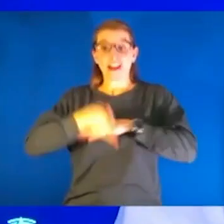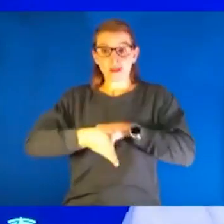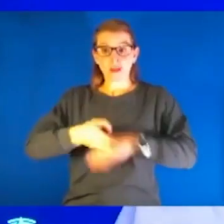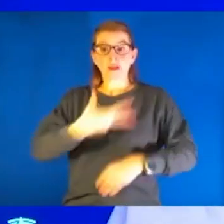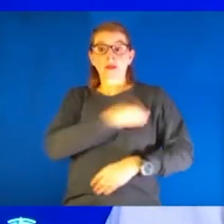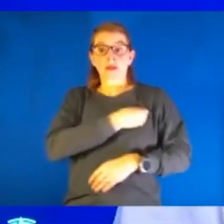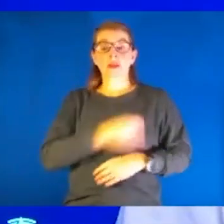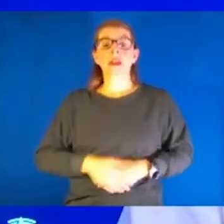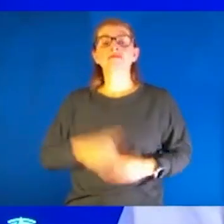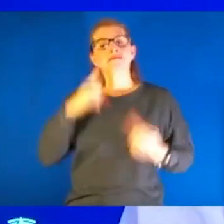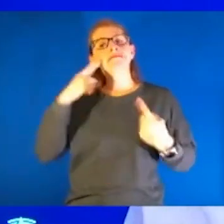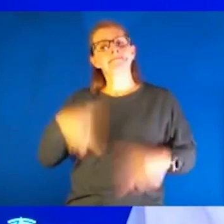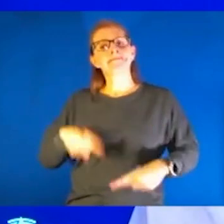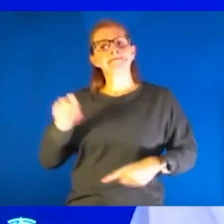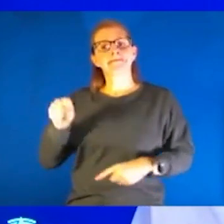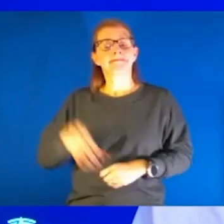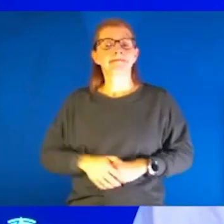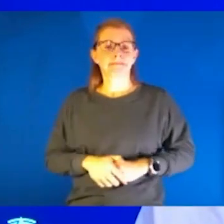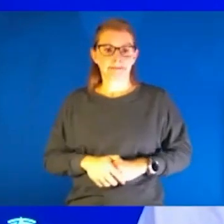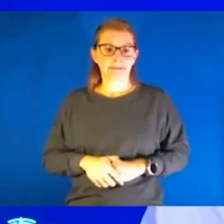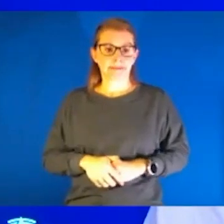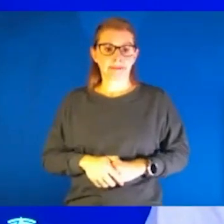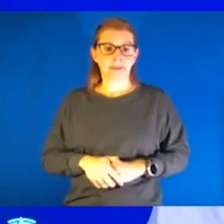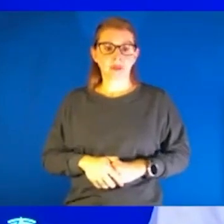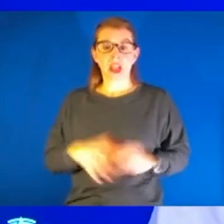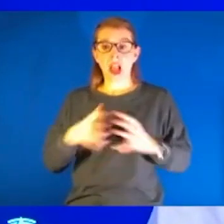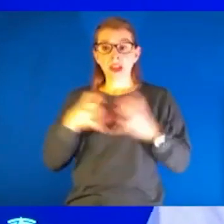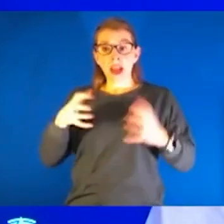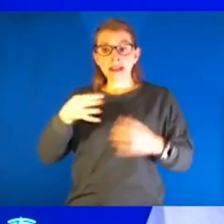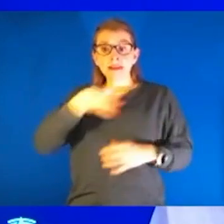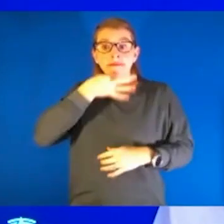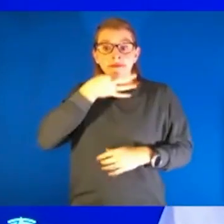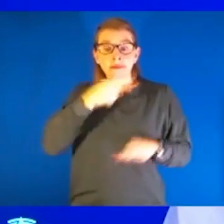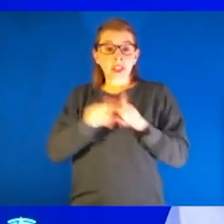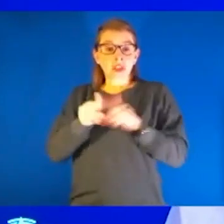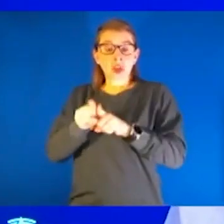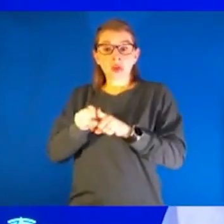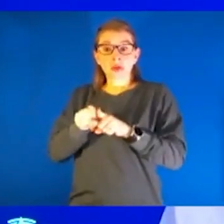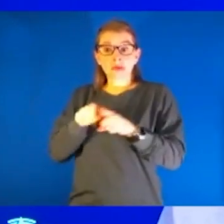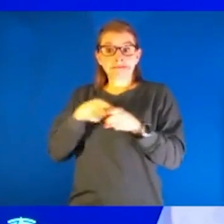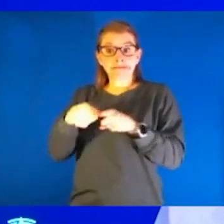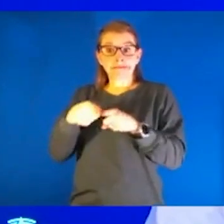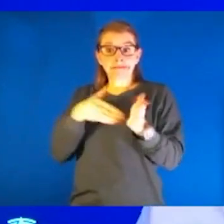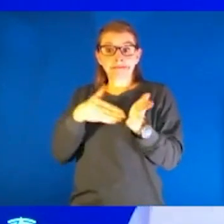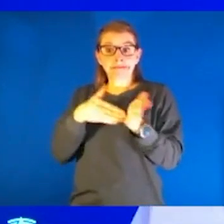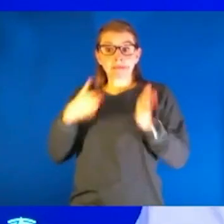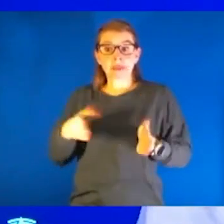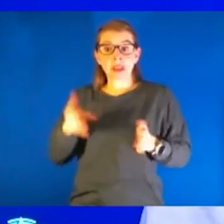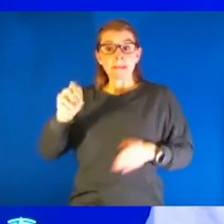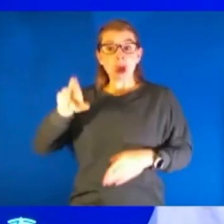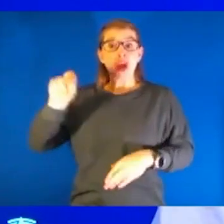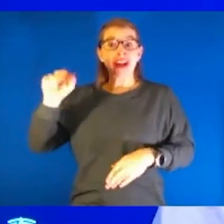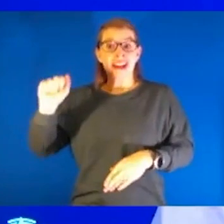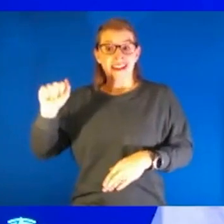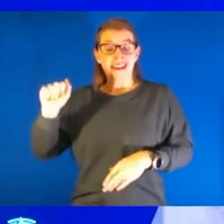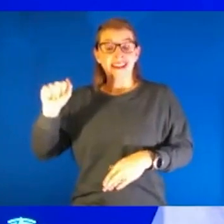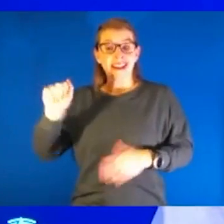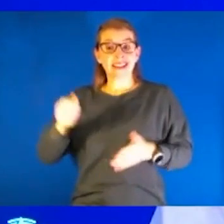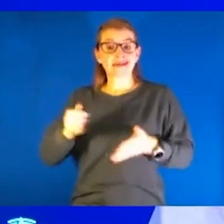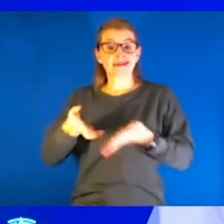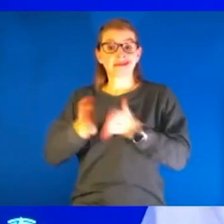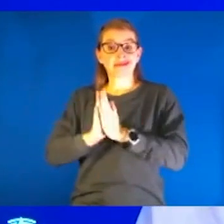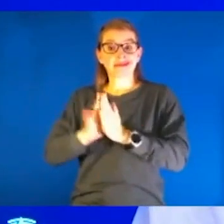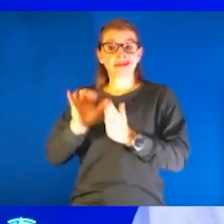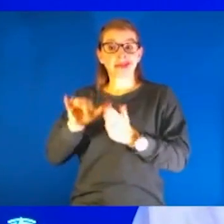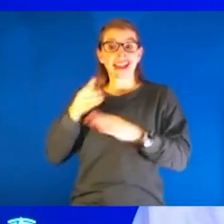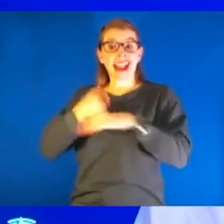lot of experts and practitioners are recommending an mRNA platform after a single dose of that Johnson & Johnson 4-year